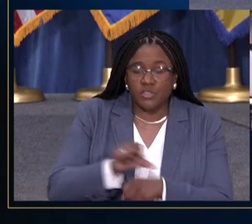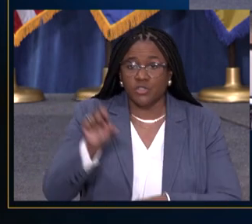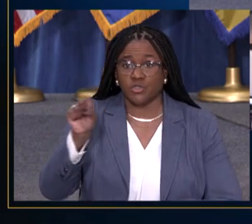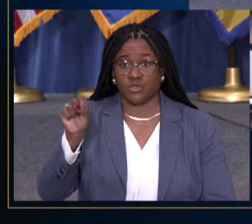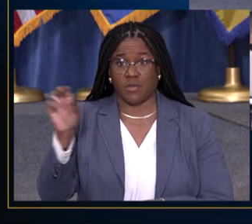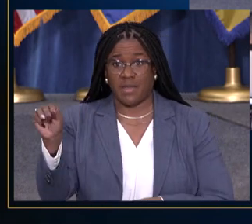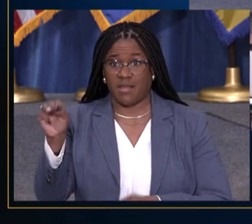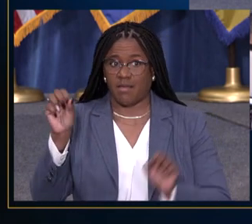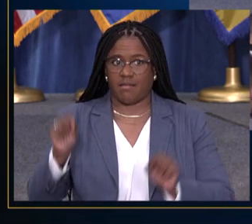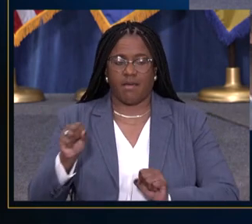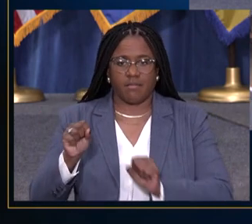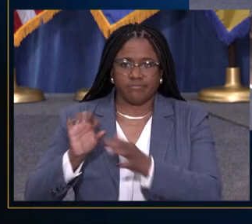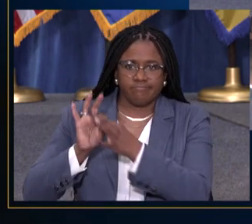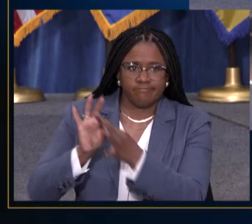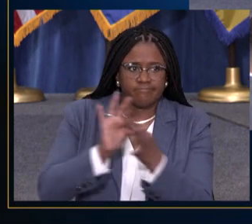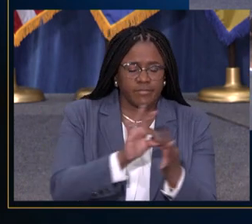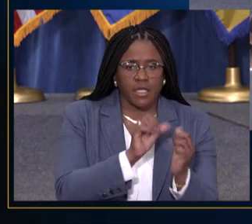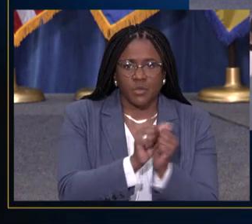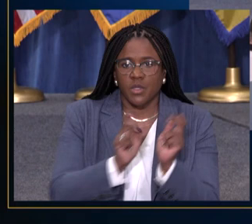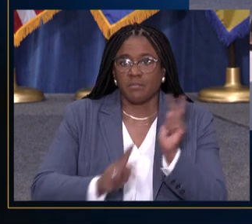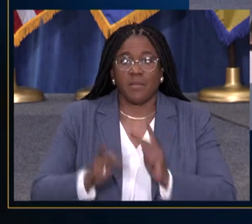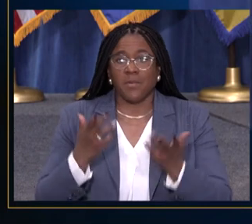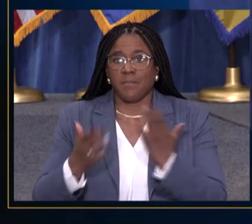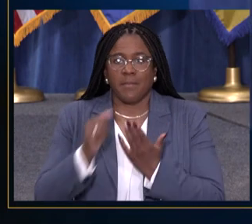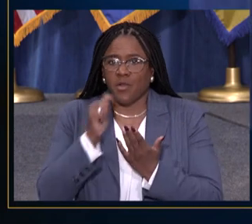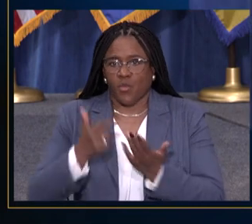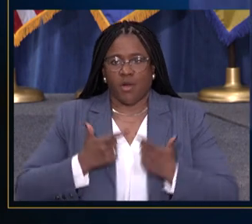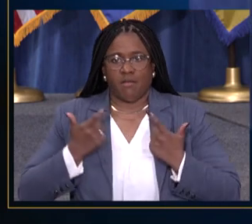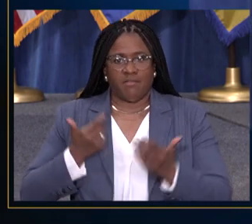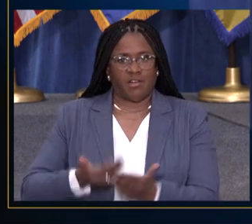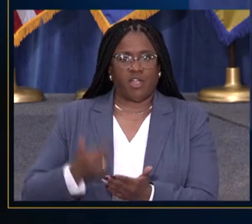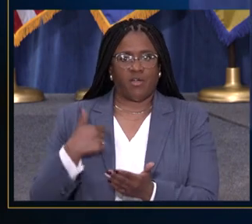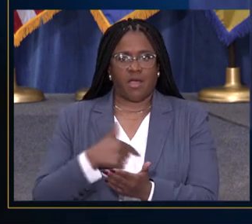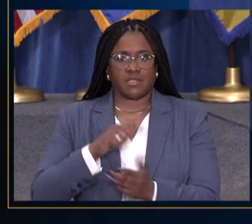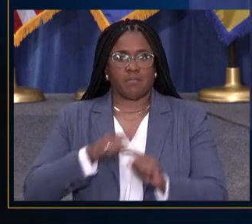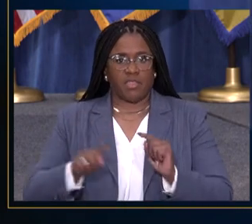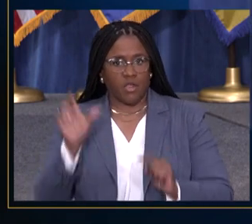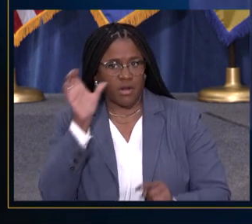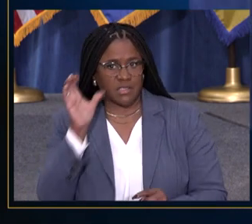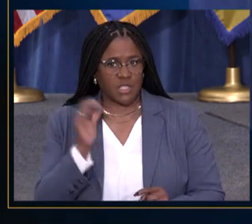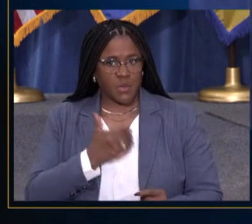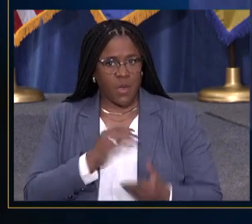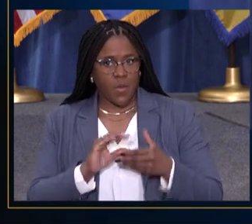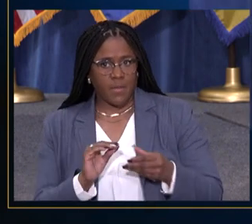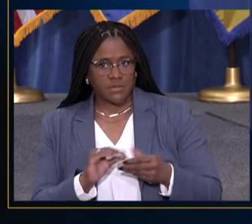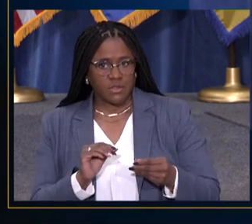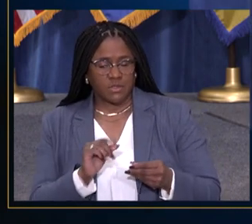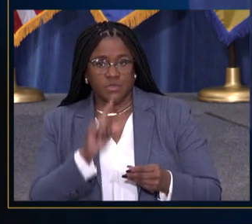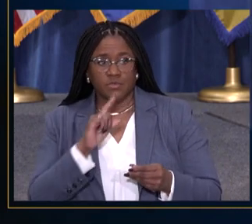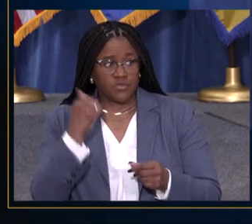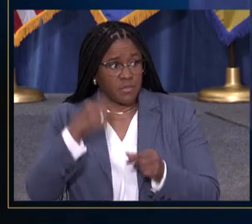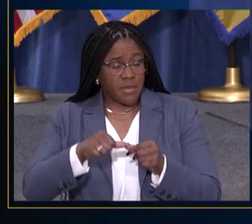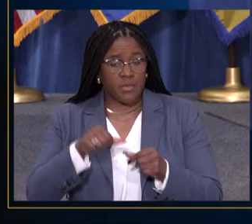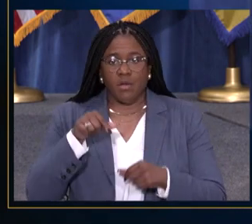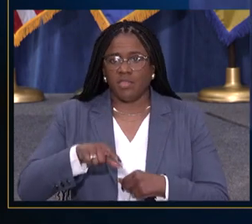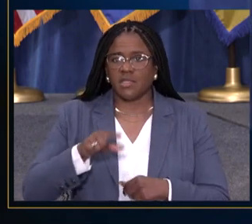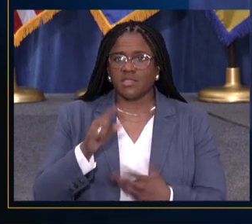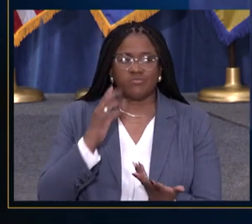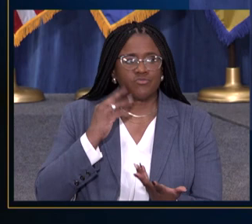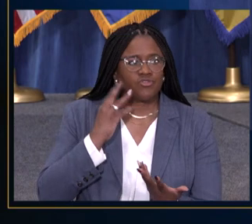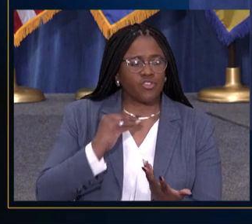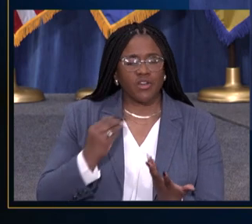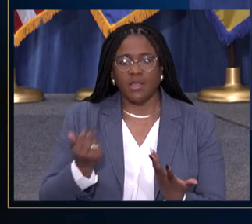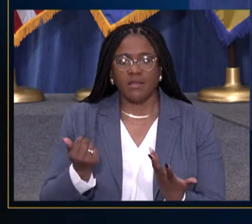internet to connect with people who may not live in our neighborhood, but who are listening to our messages. So remember that. And on this journey, I'll say